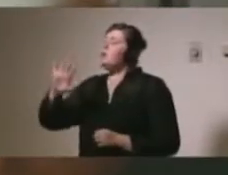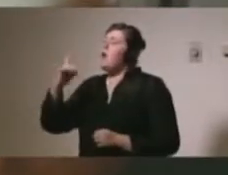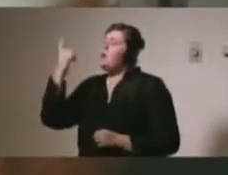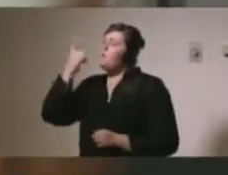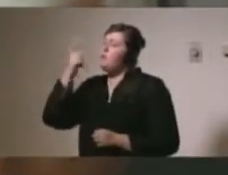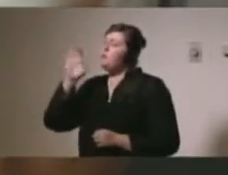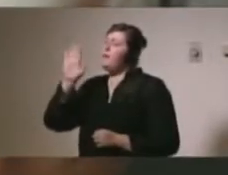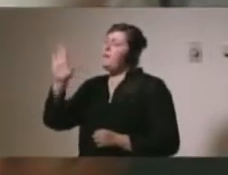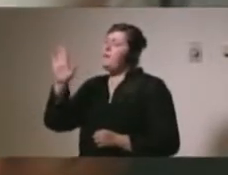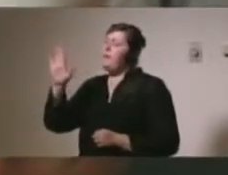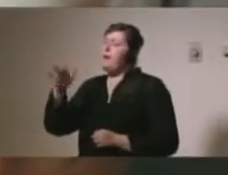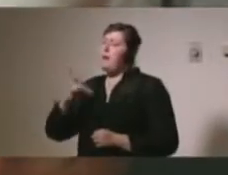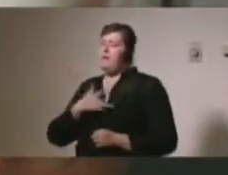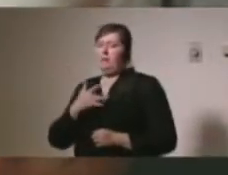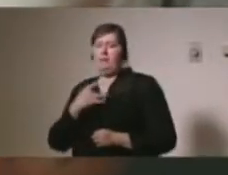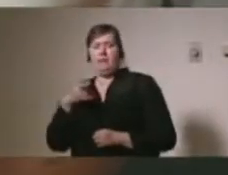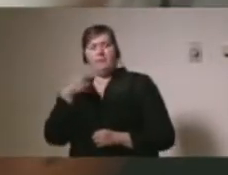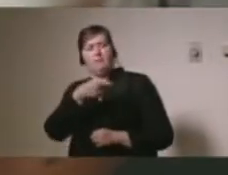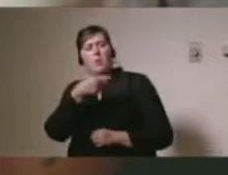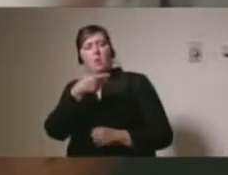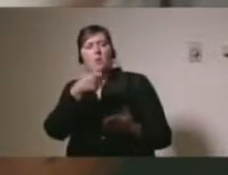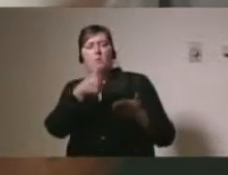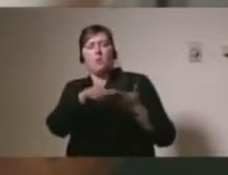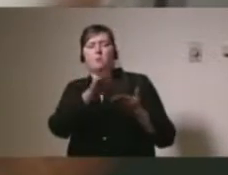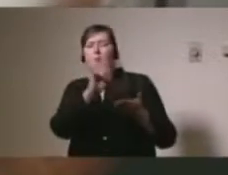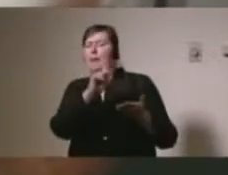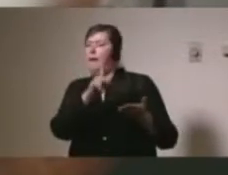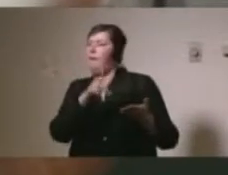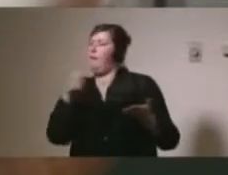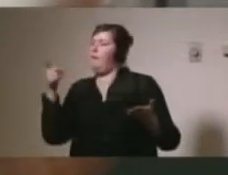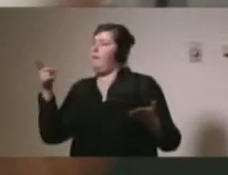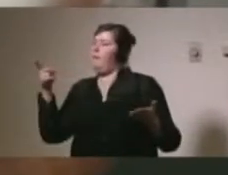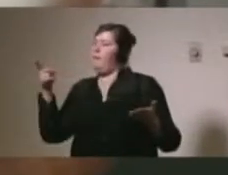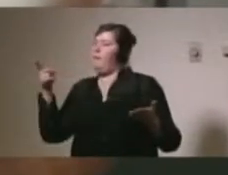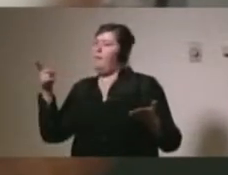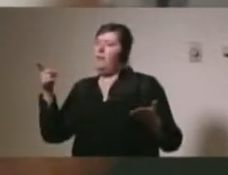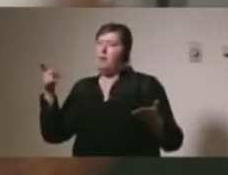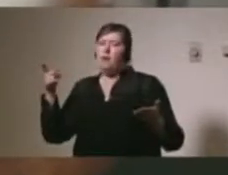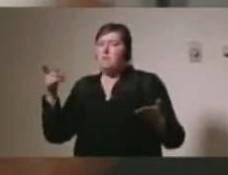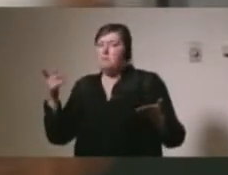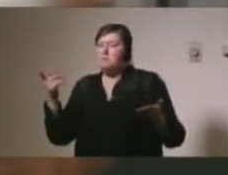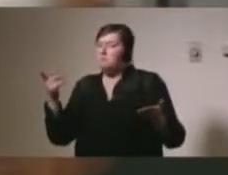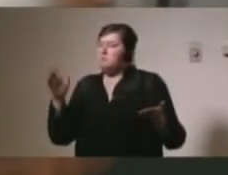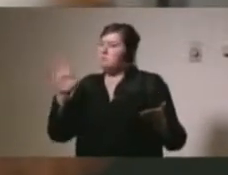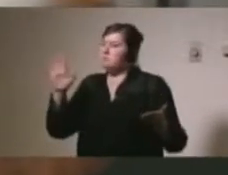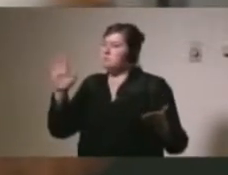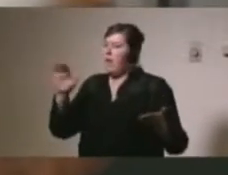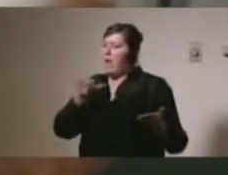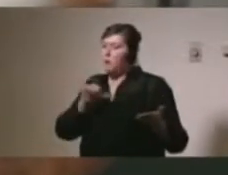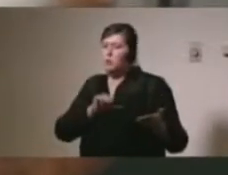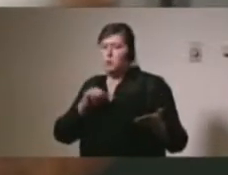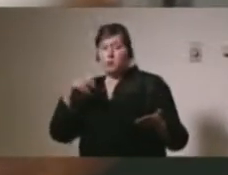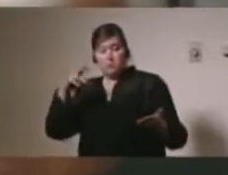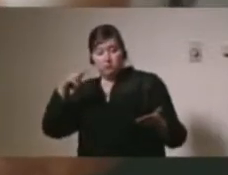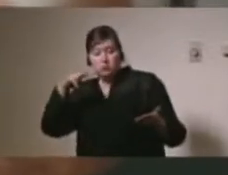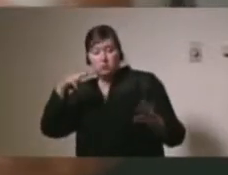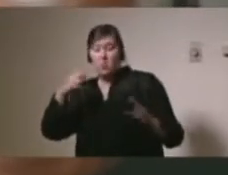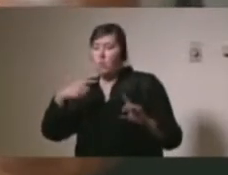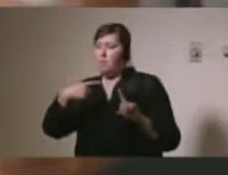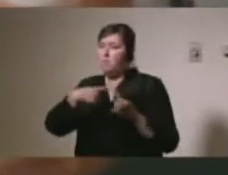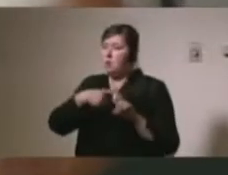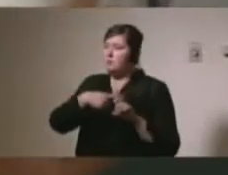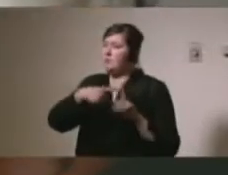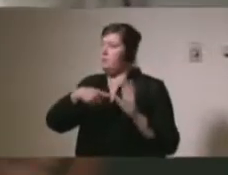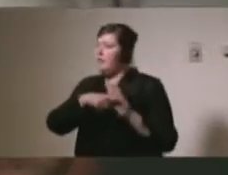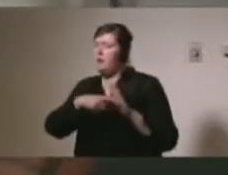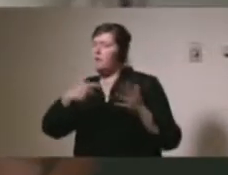towards the Postal Bank, even at the parliamentary and political level, because I guess